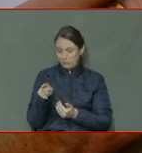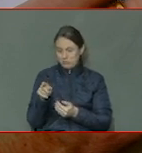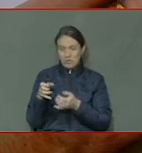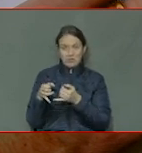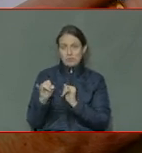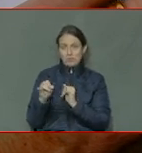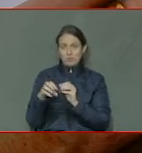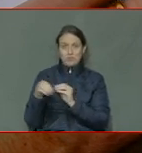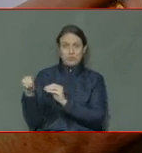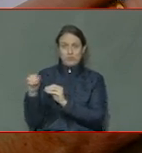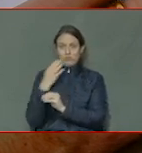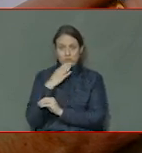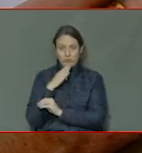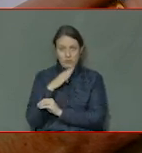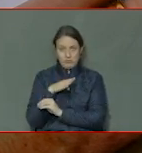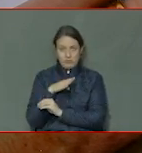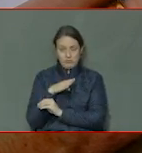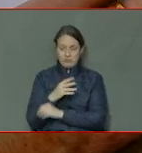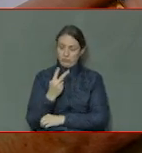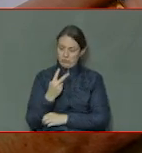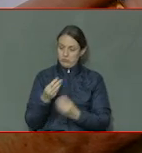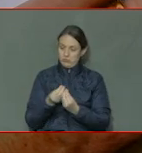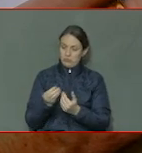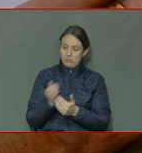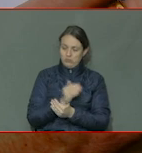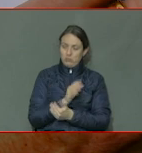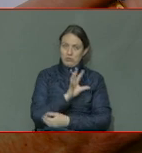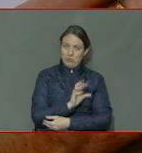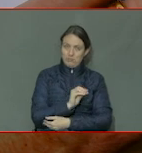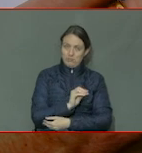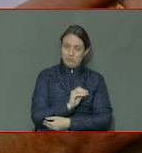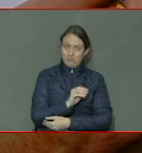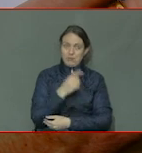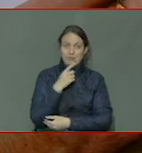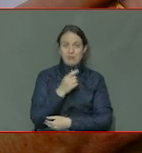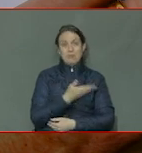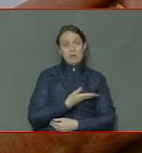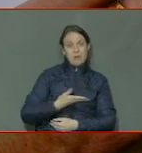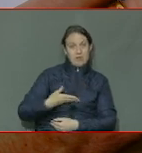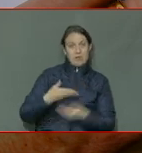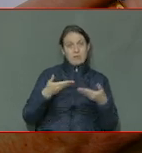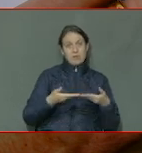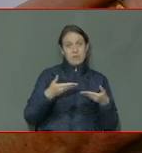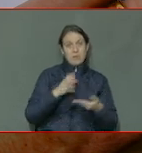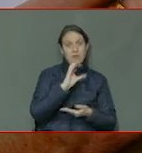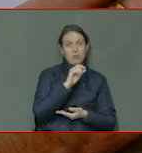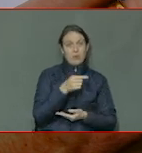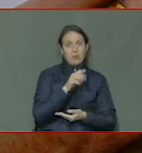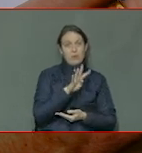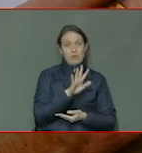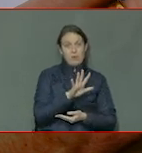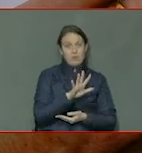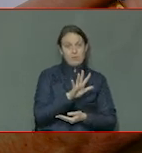matter. I had 2 objects before. So I'm going to say it's a half. The mass is